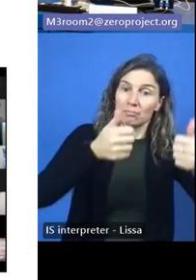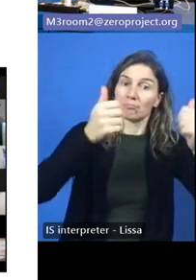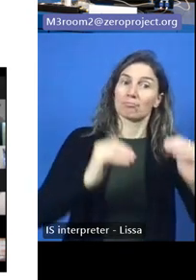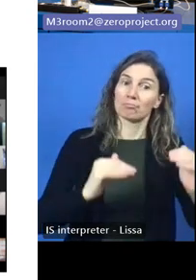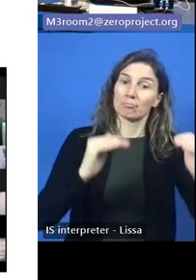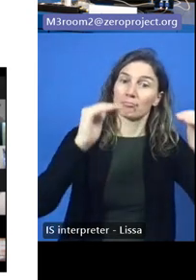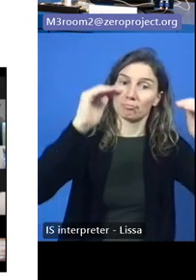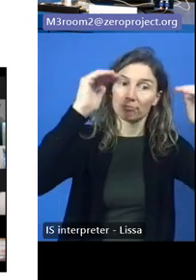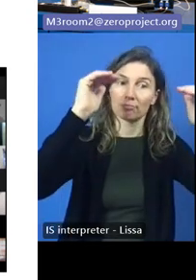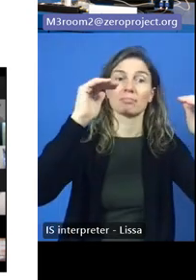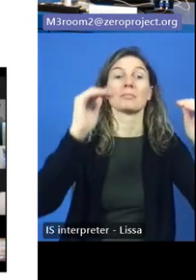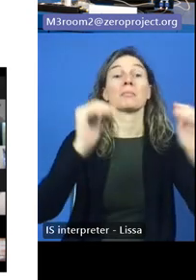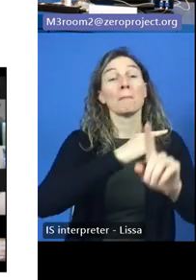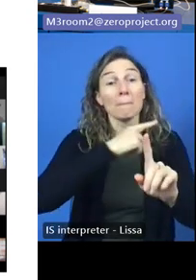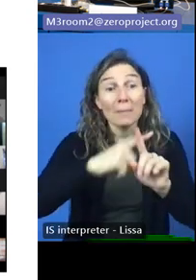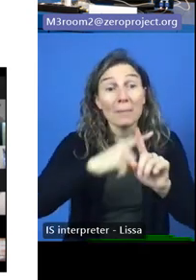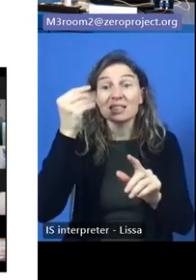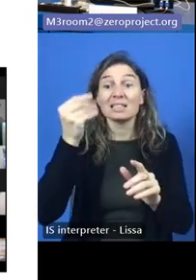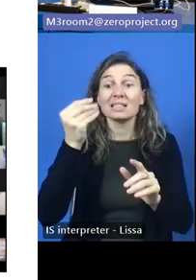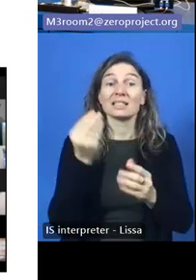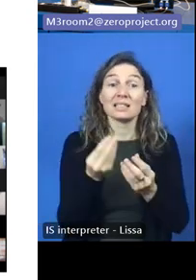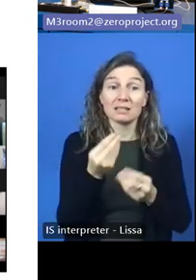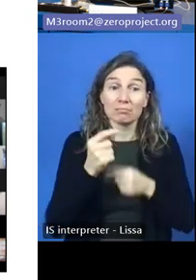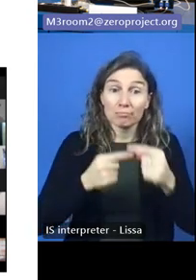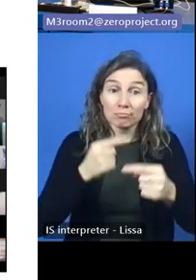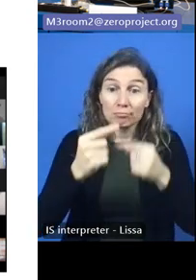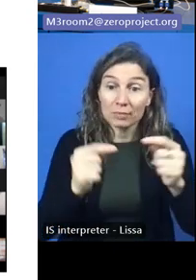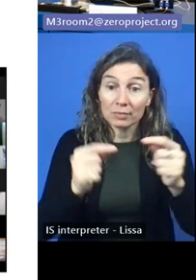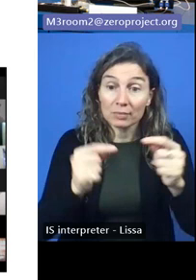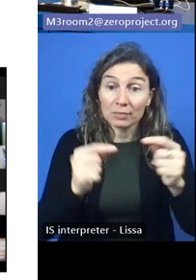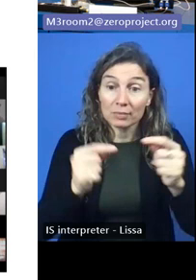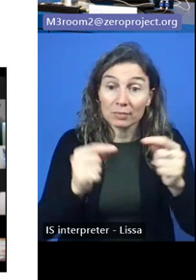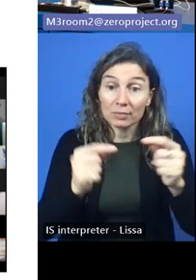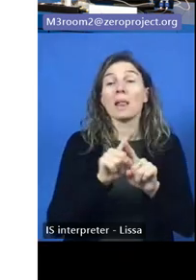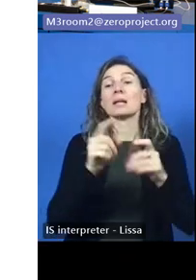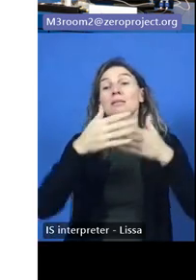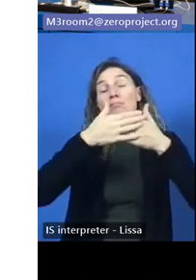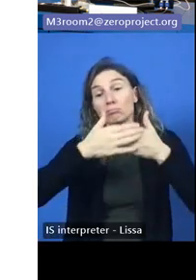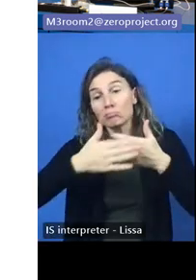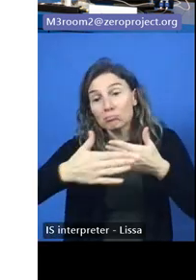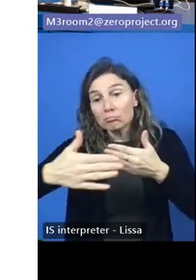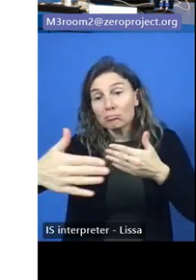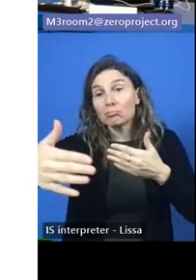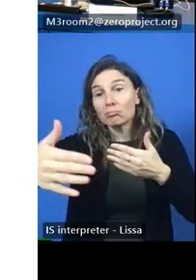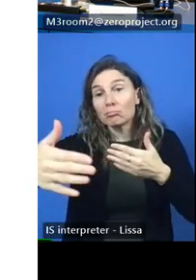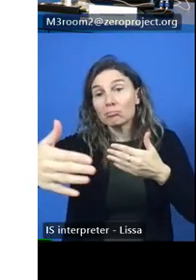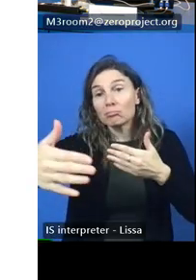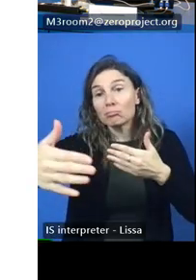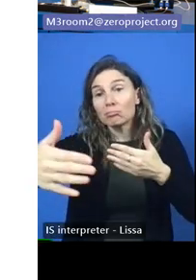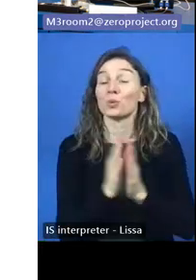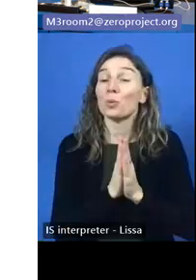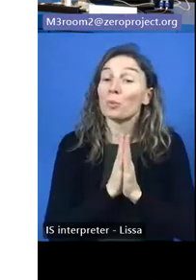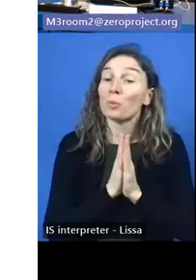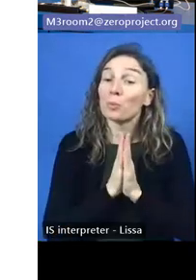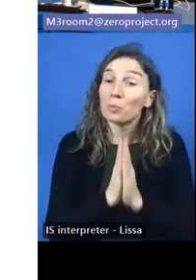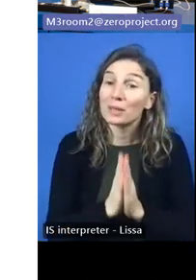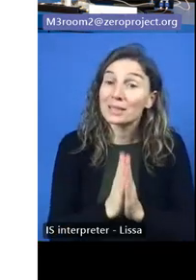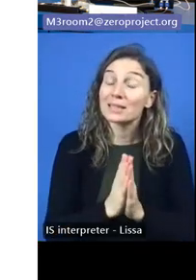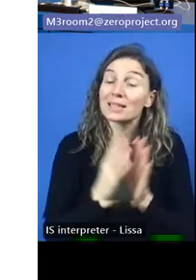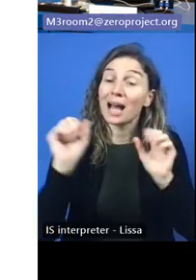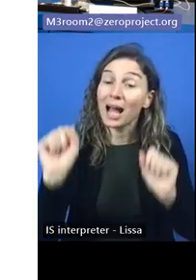viability and long-term success. So please, please feel free to contact